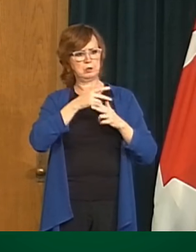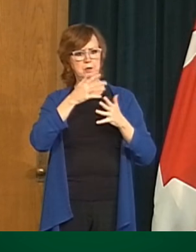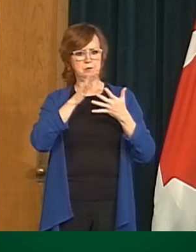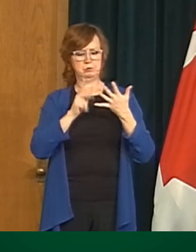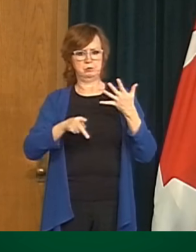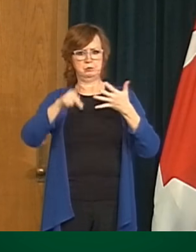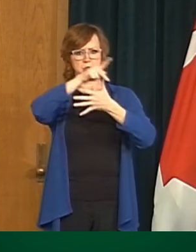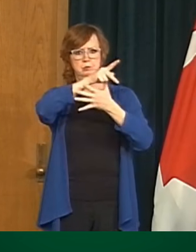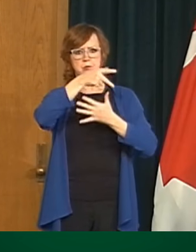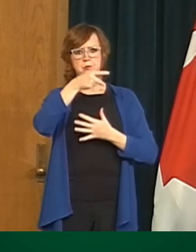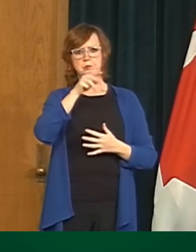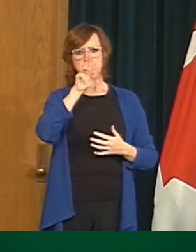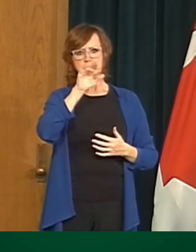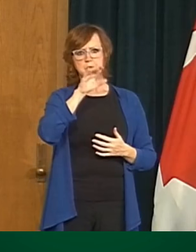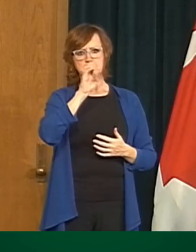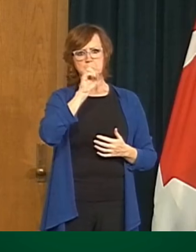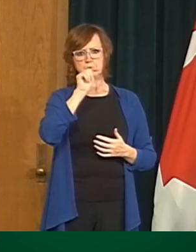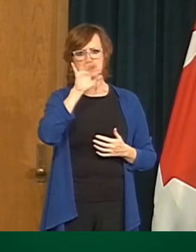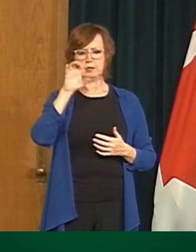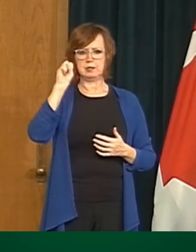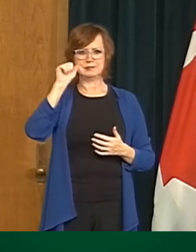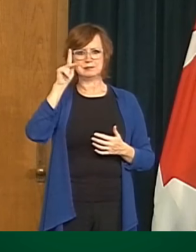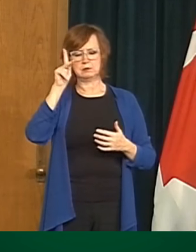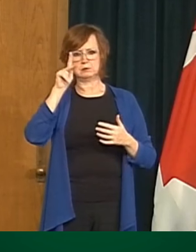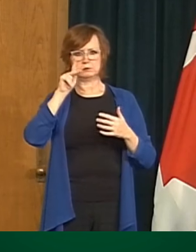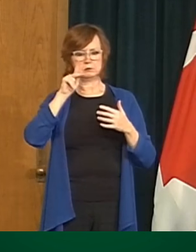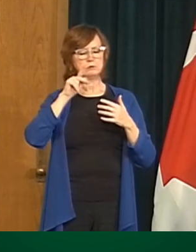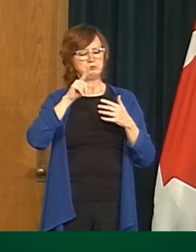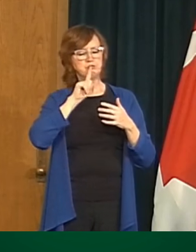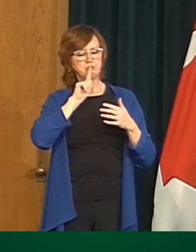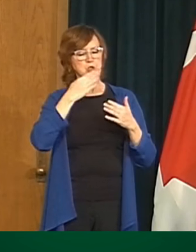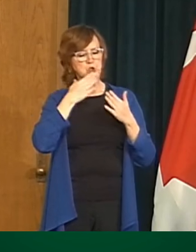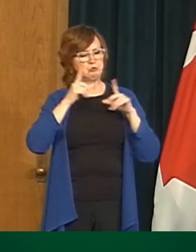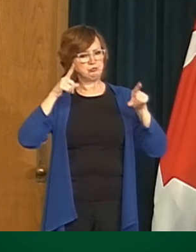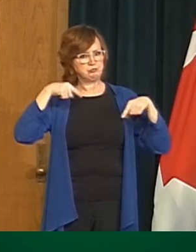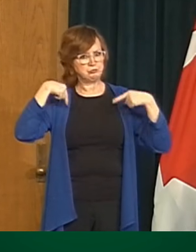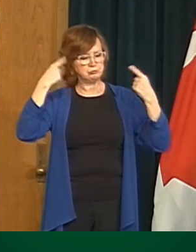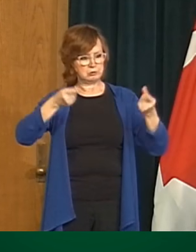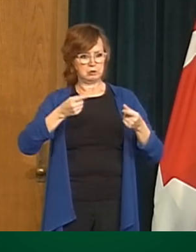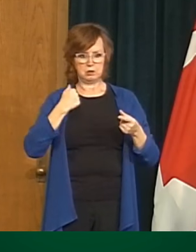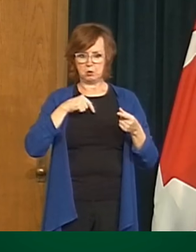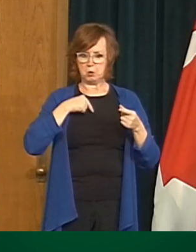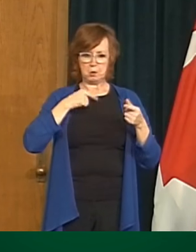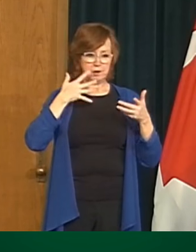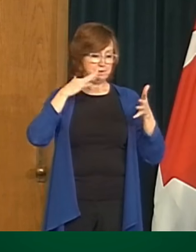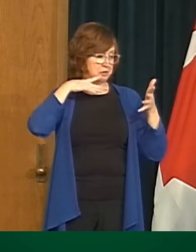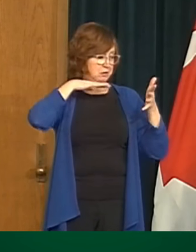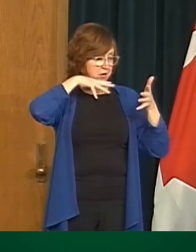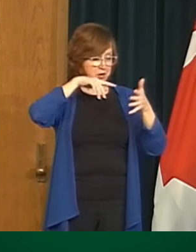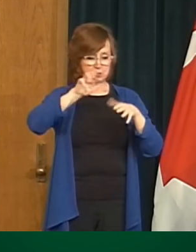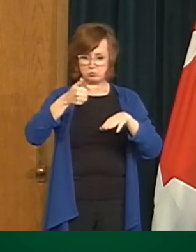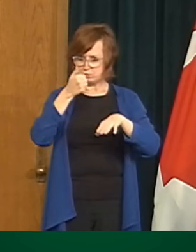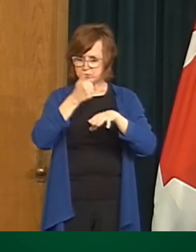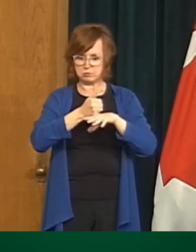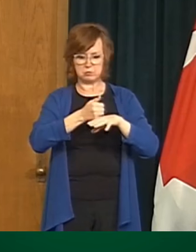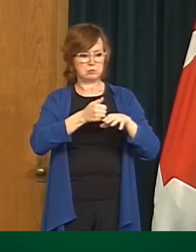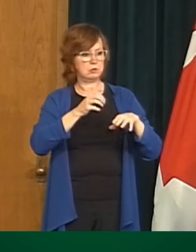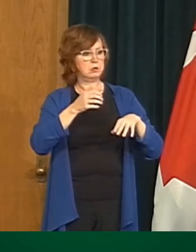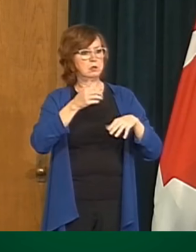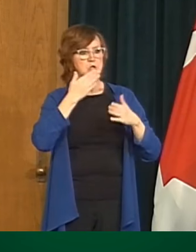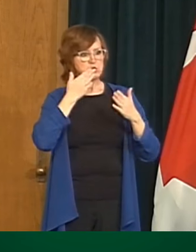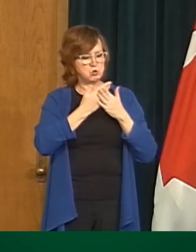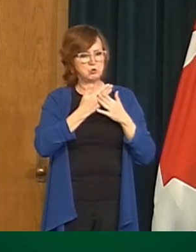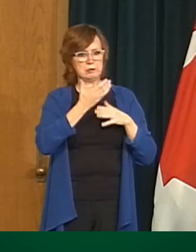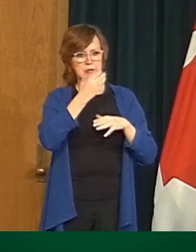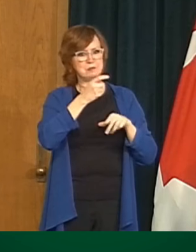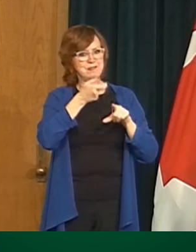here in Saskatchewan and our construction industries in particular on striking the balance between ensuring